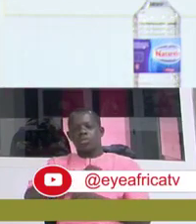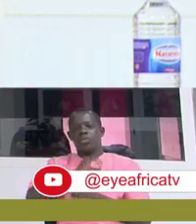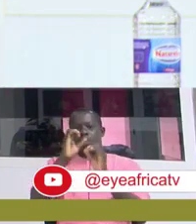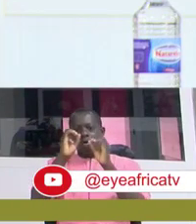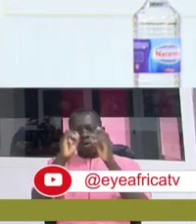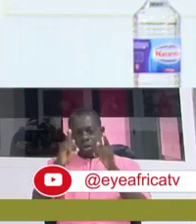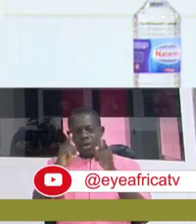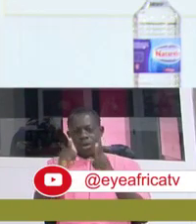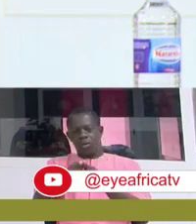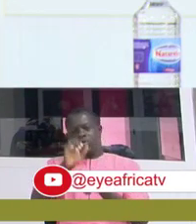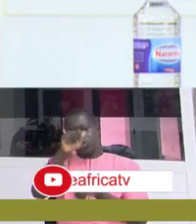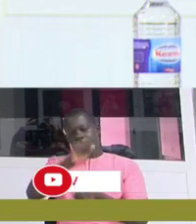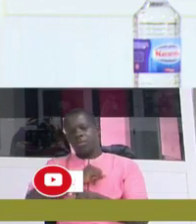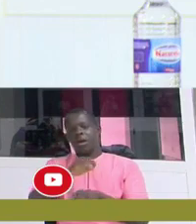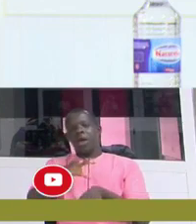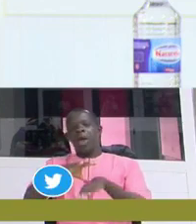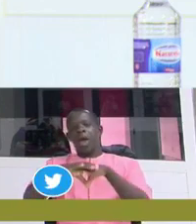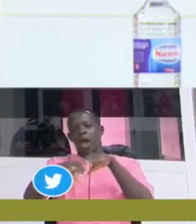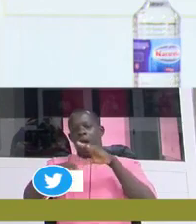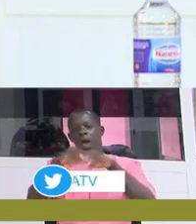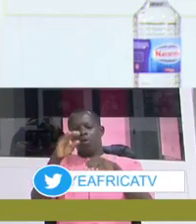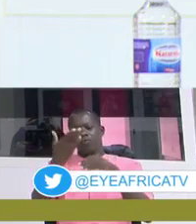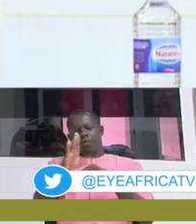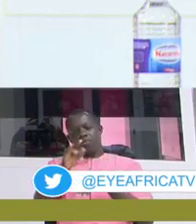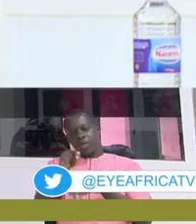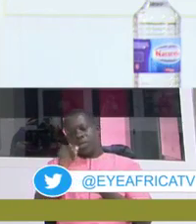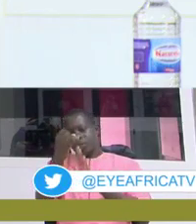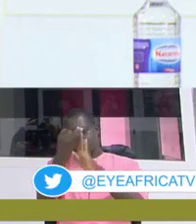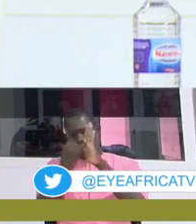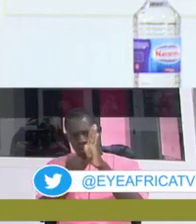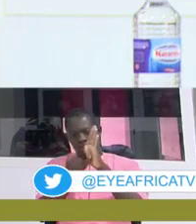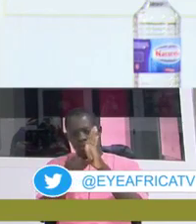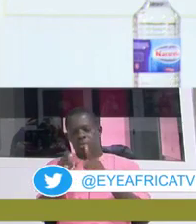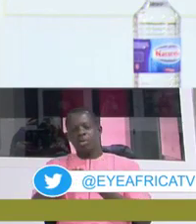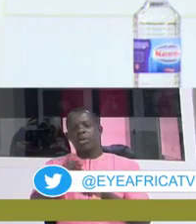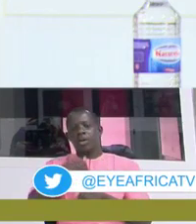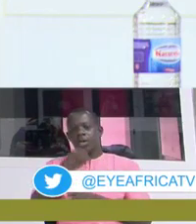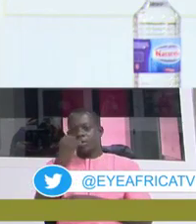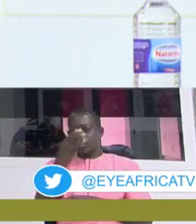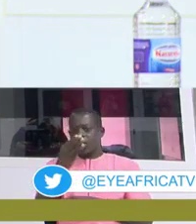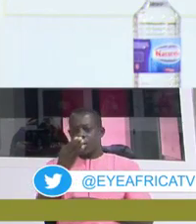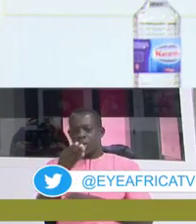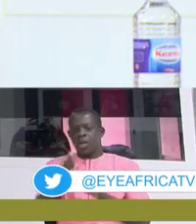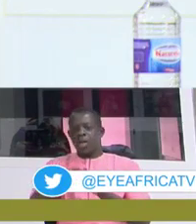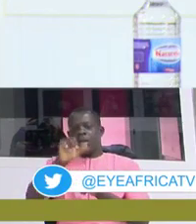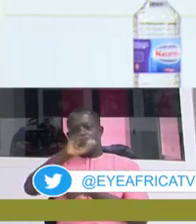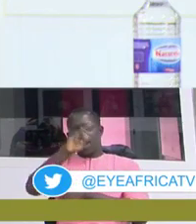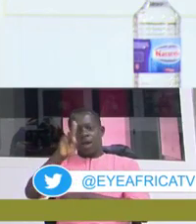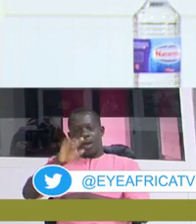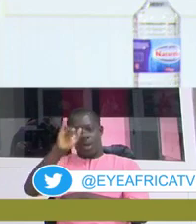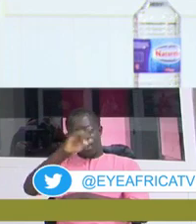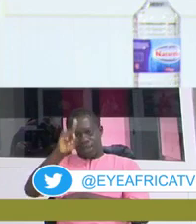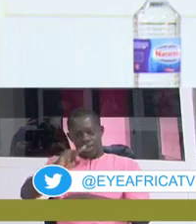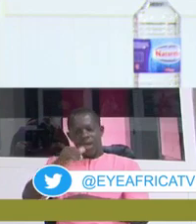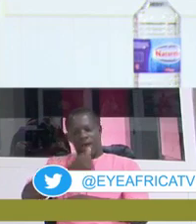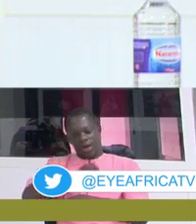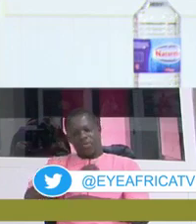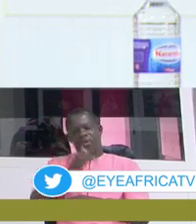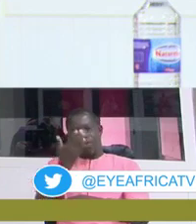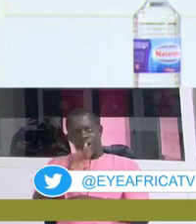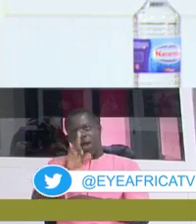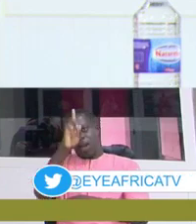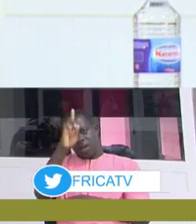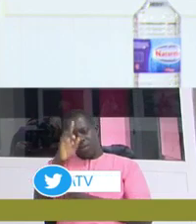him then, move yourself away from this issue. I said to Assis, you should